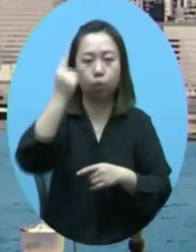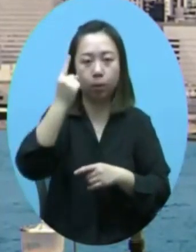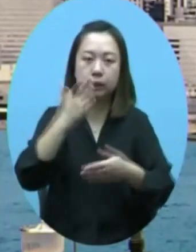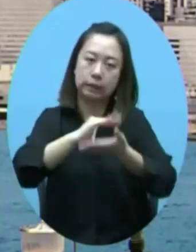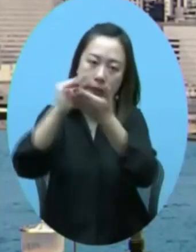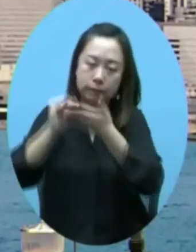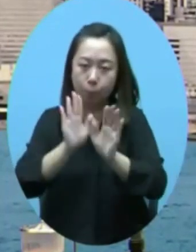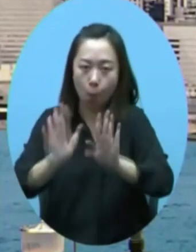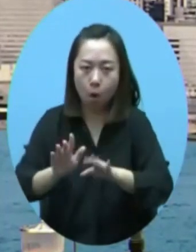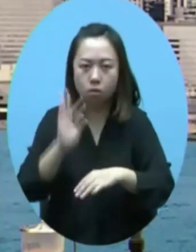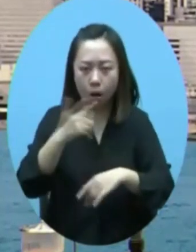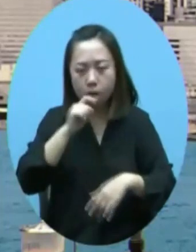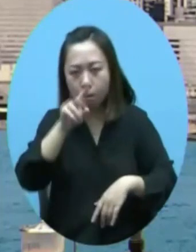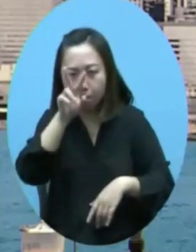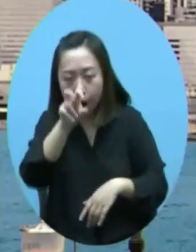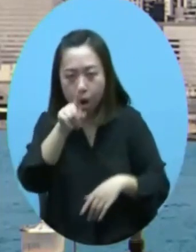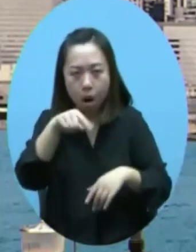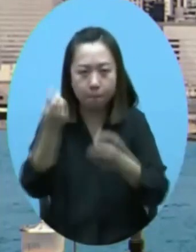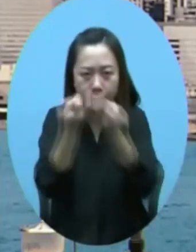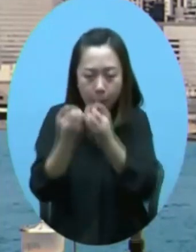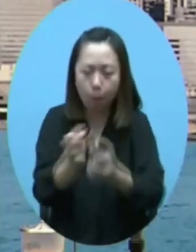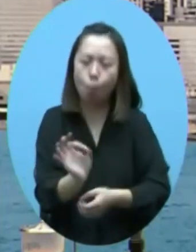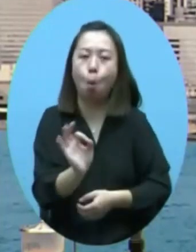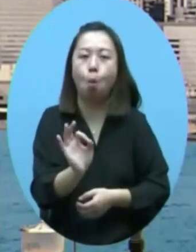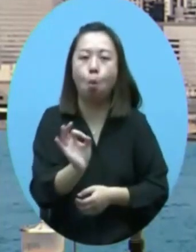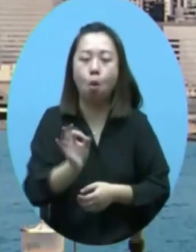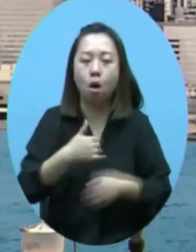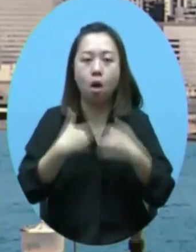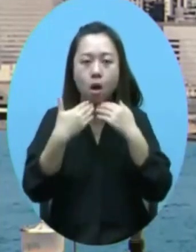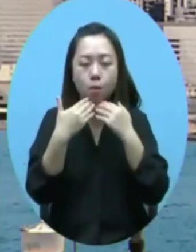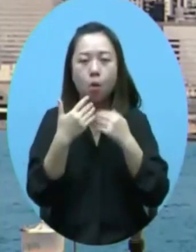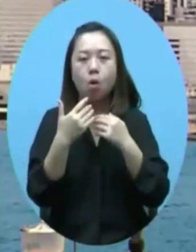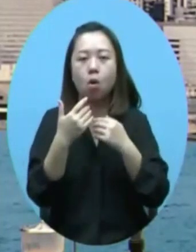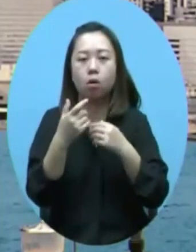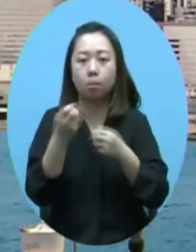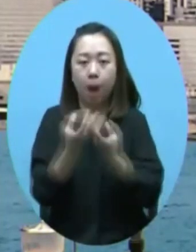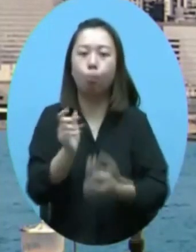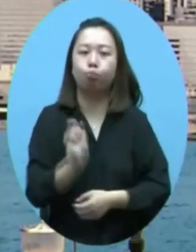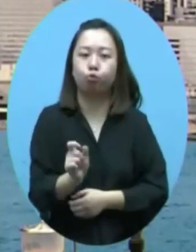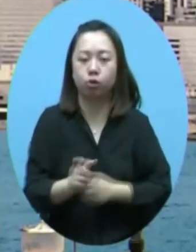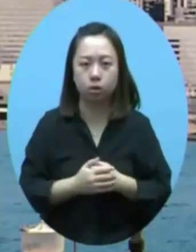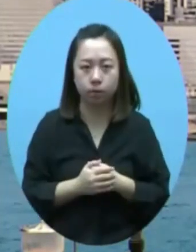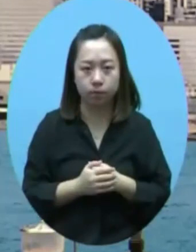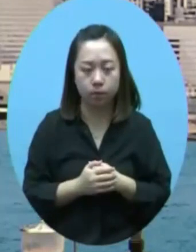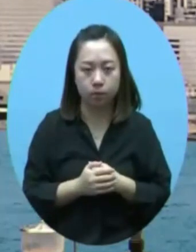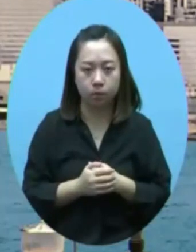did cleaning work in the center above, but we haven't found any outbreak there. I hope